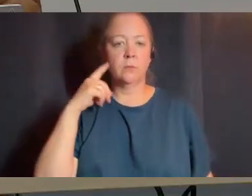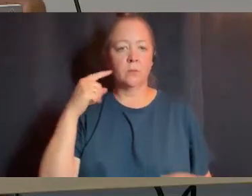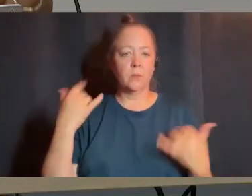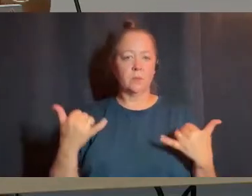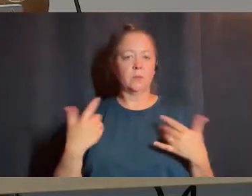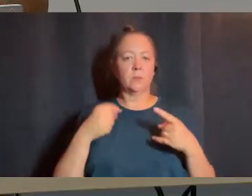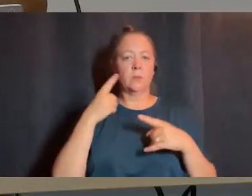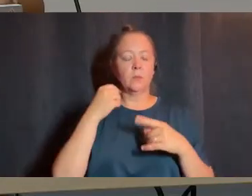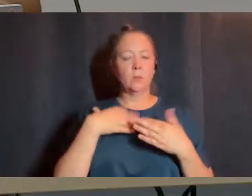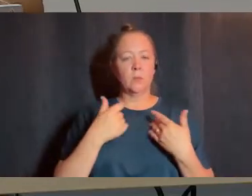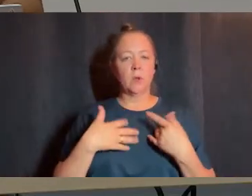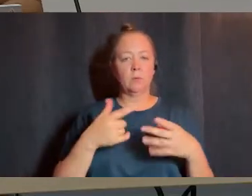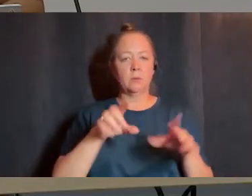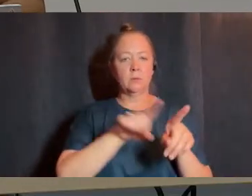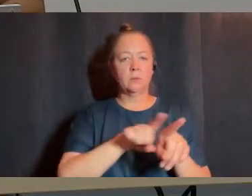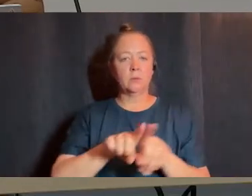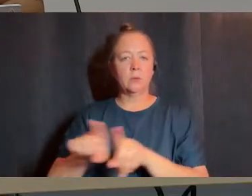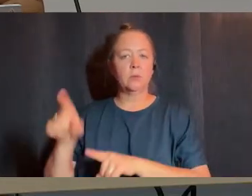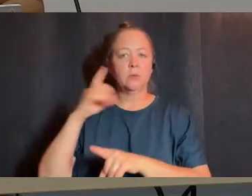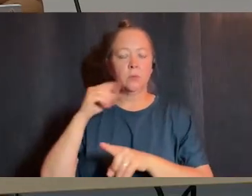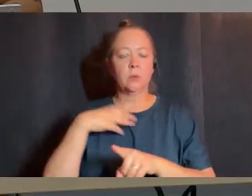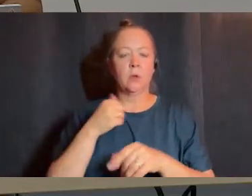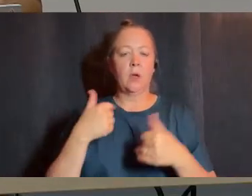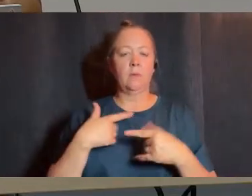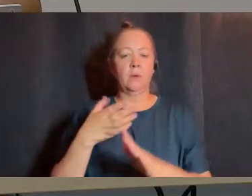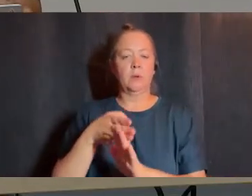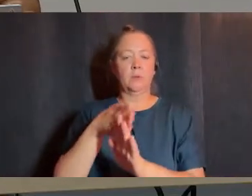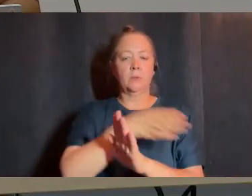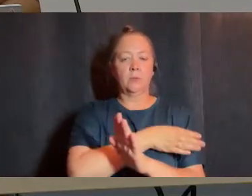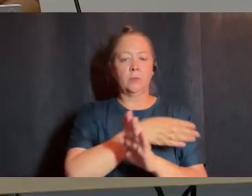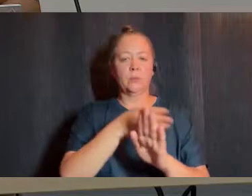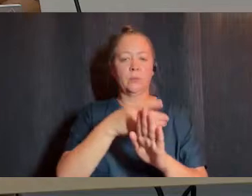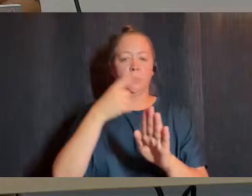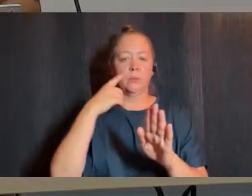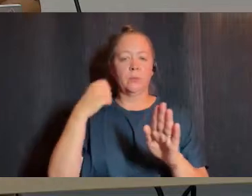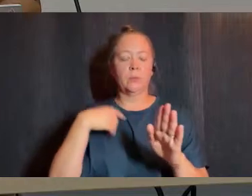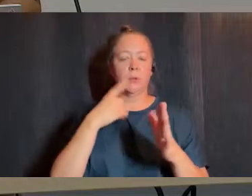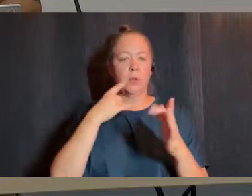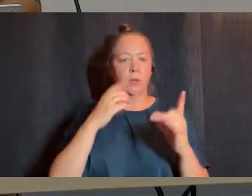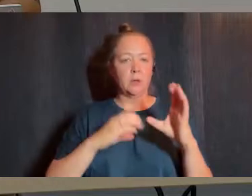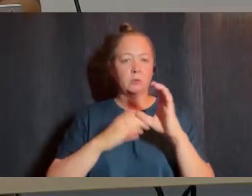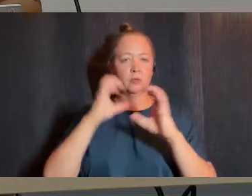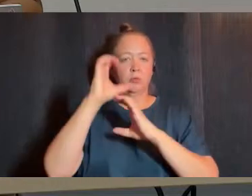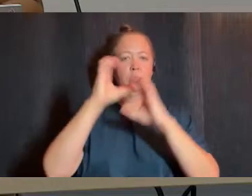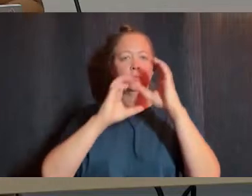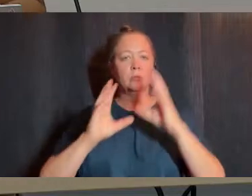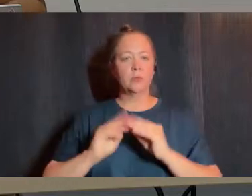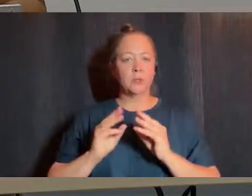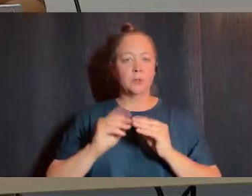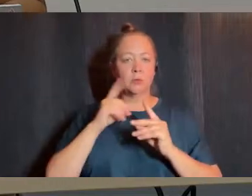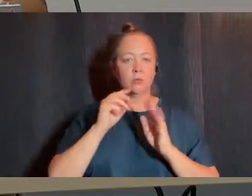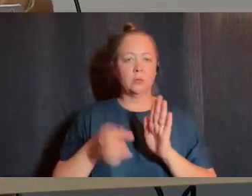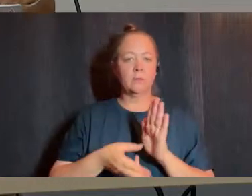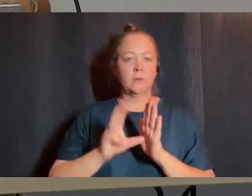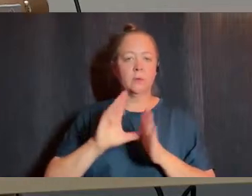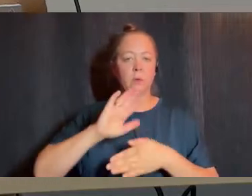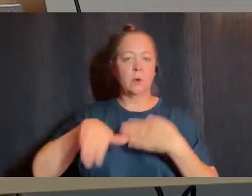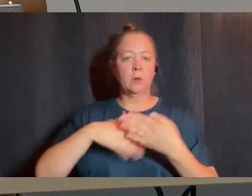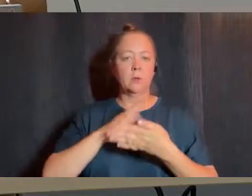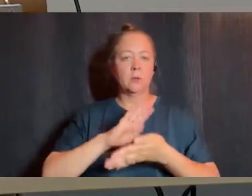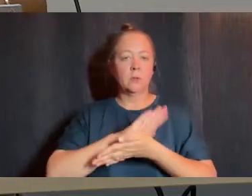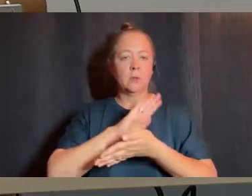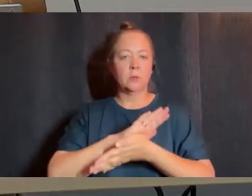vendor, and the town to go over all of the details and all of the documents that we'll need to provide at the